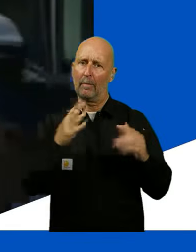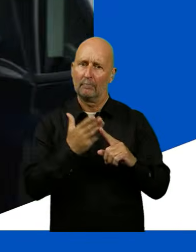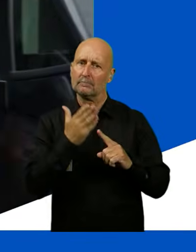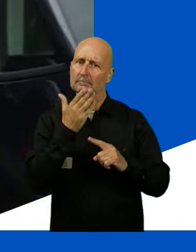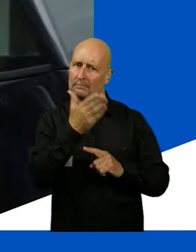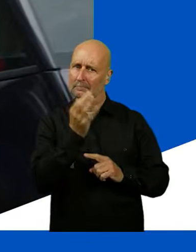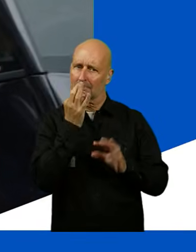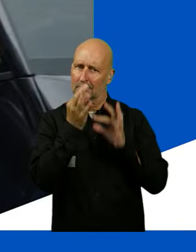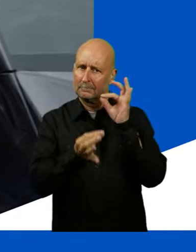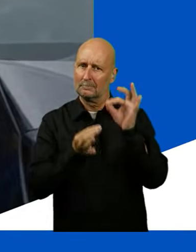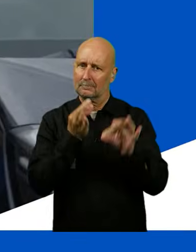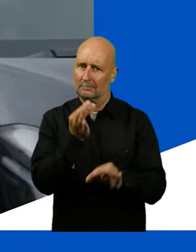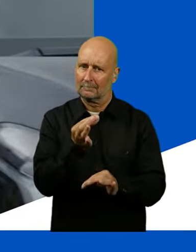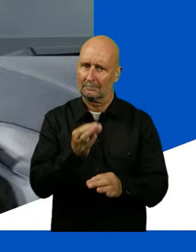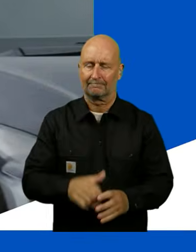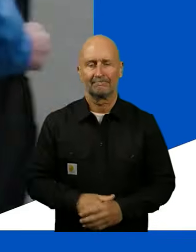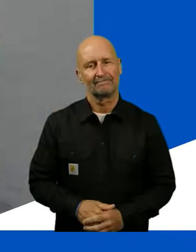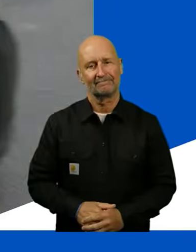Denise.